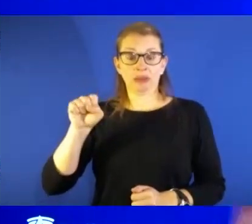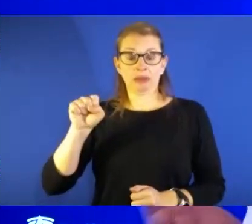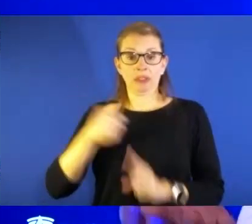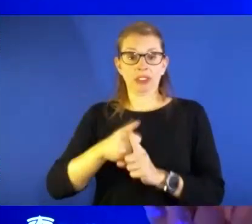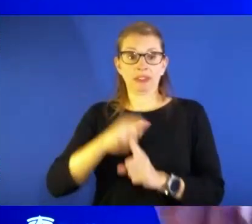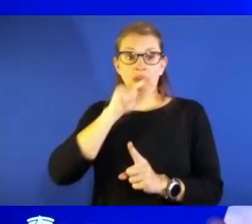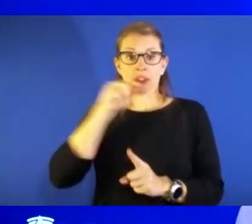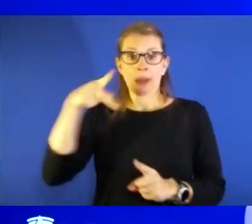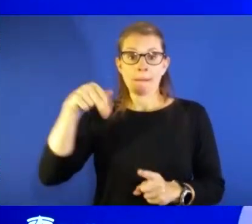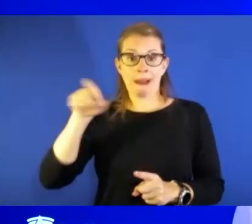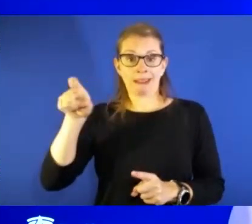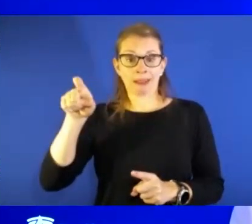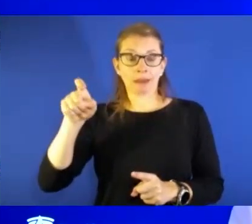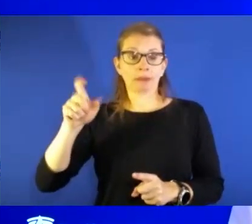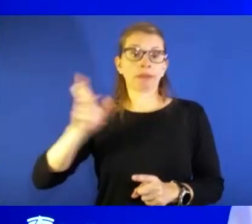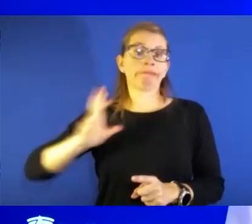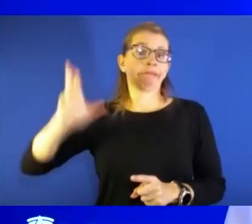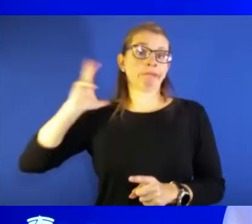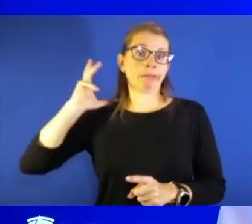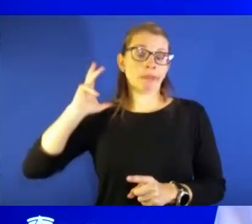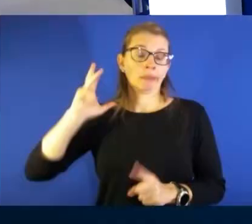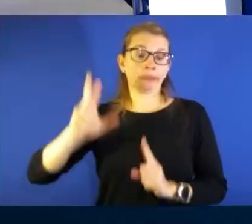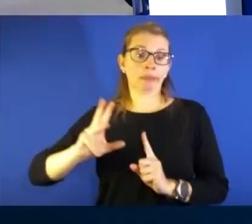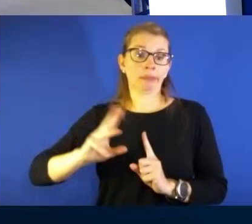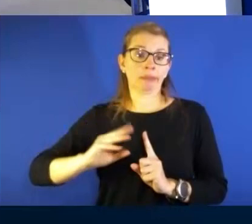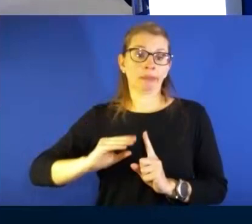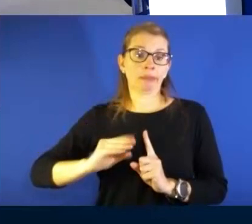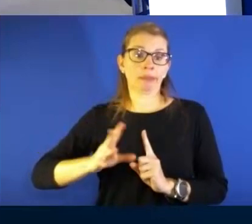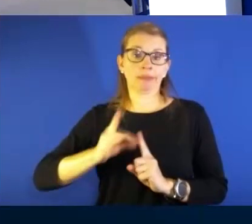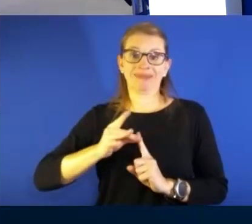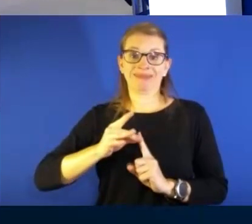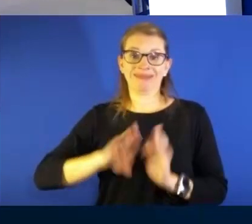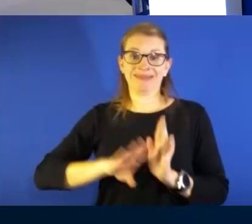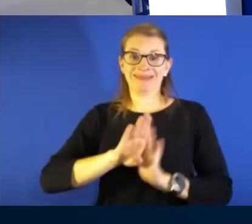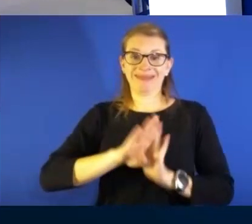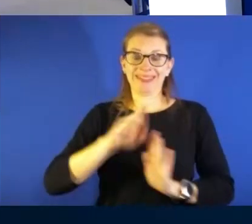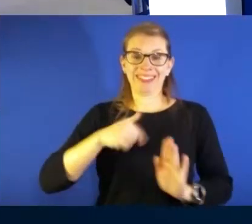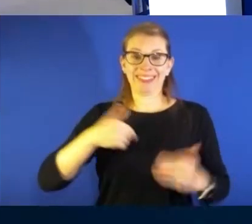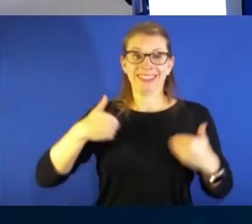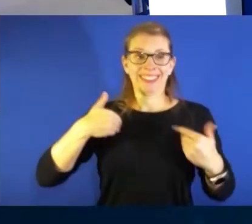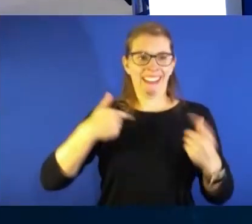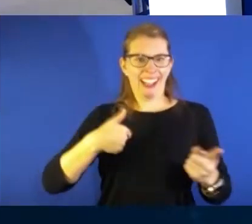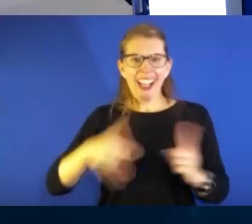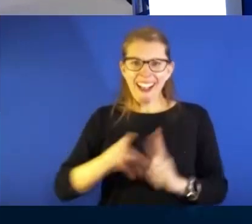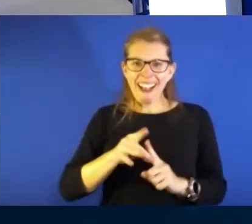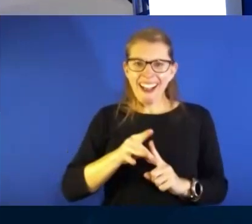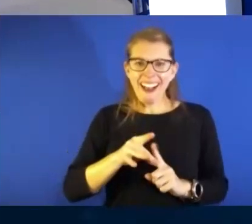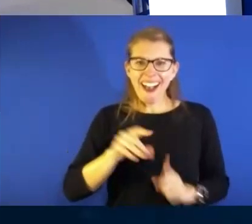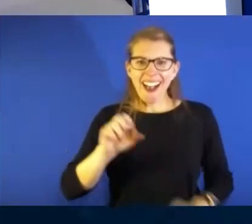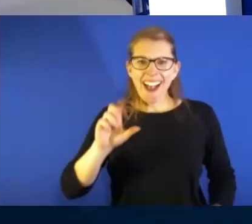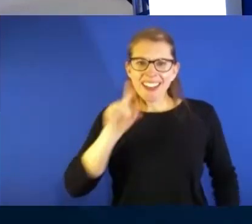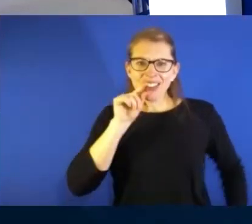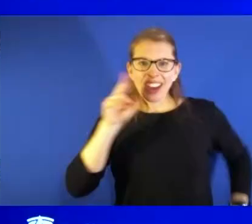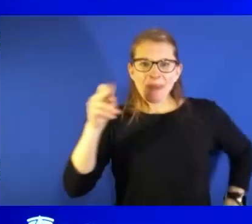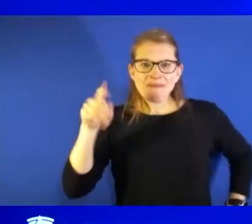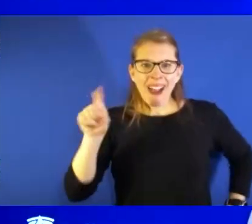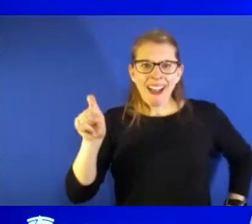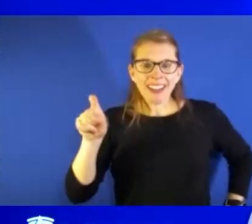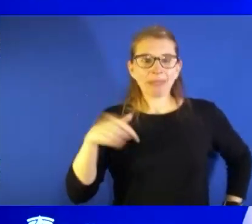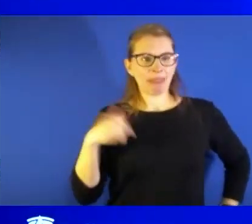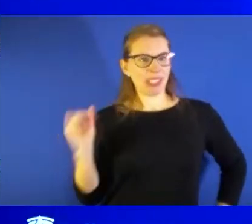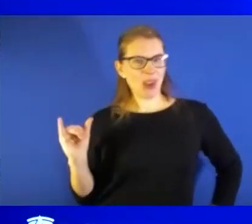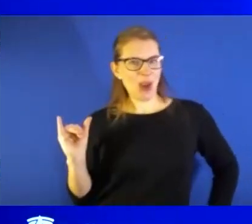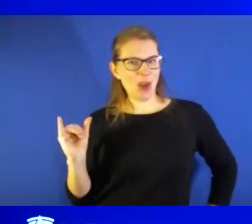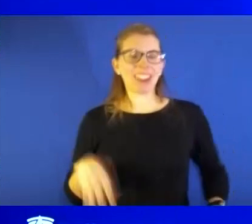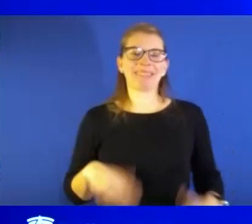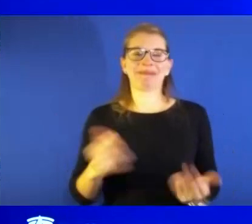I don't know, Amanda's a little bit younger than I am, but I got chickenpox. I got chickenpox. Okay. I did too. You get chickenpox as a child,